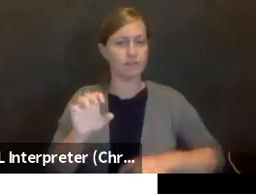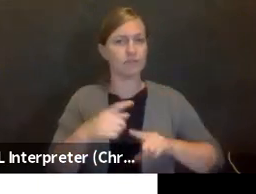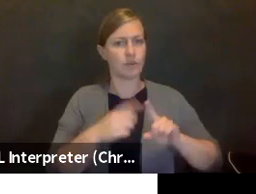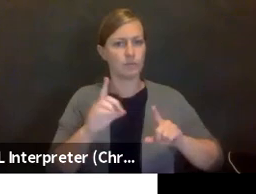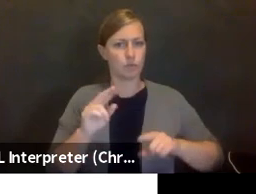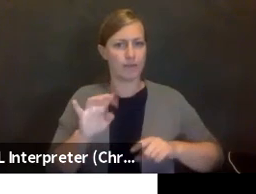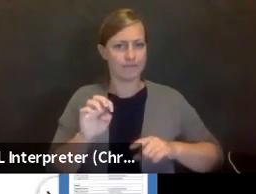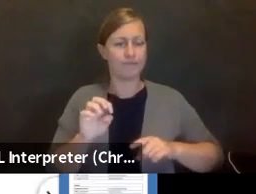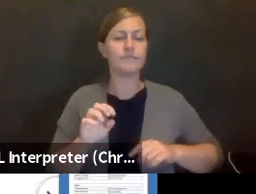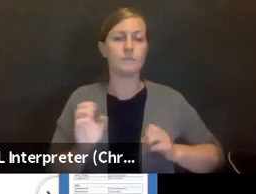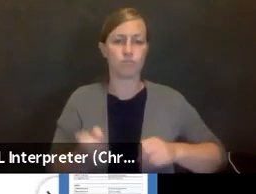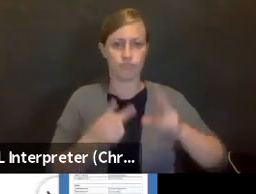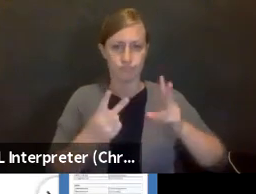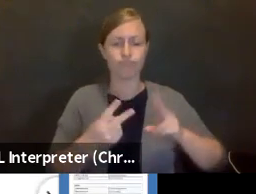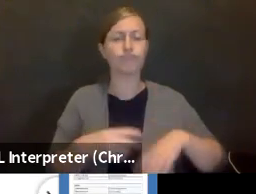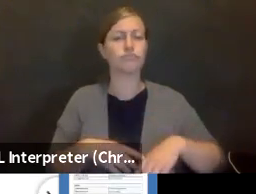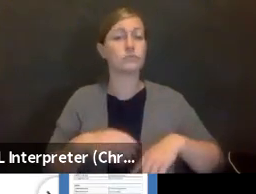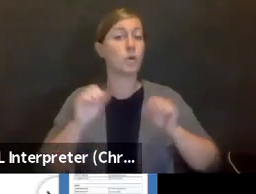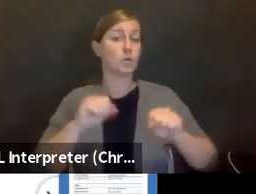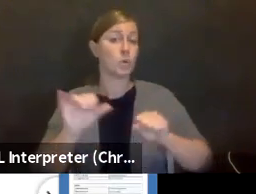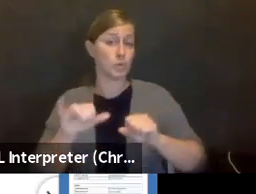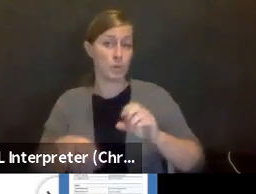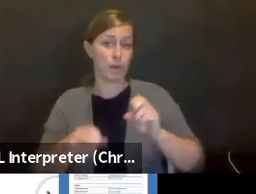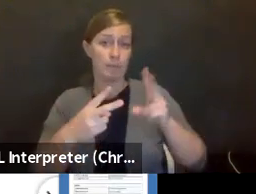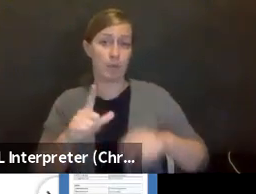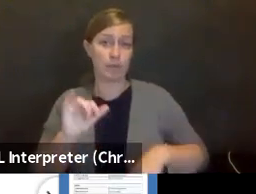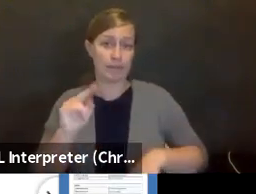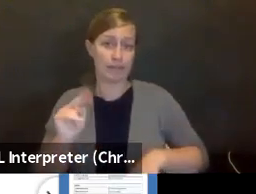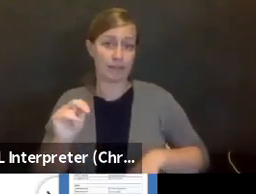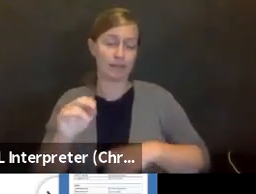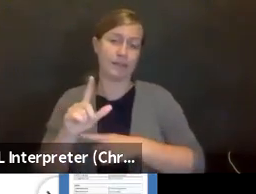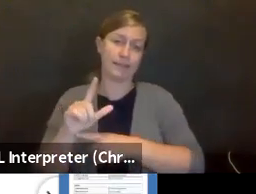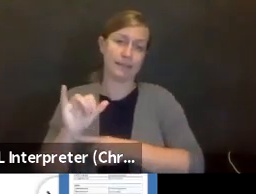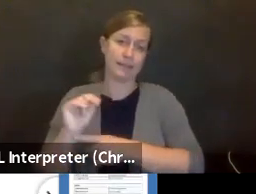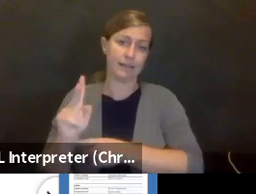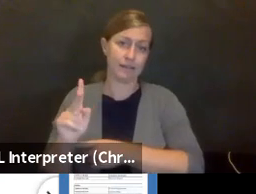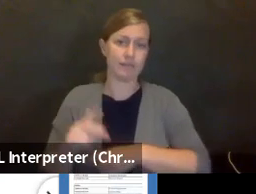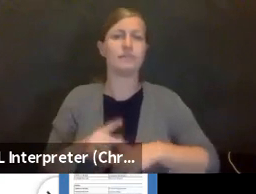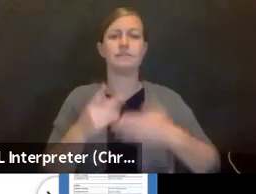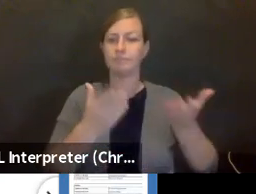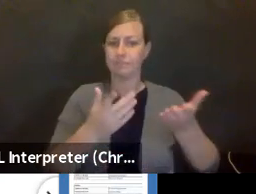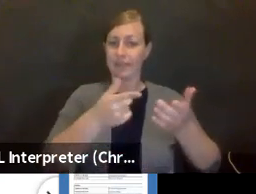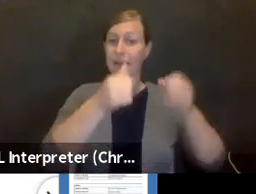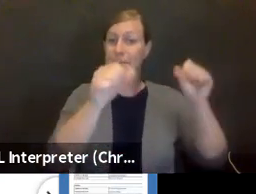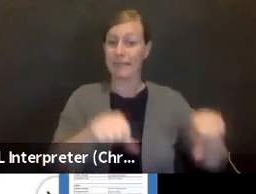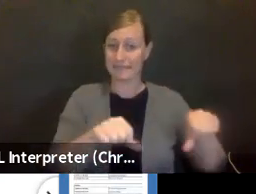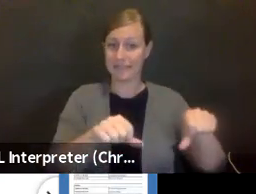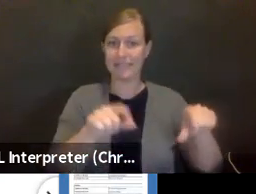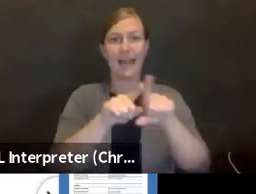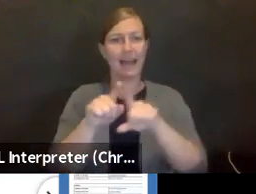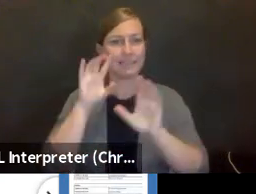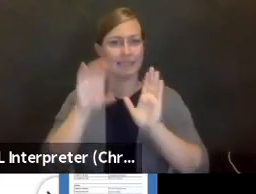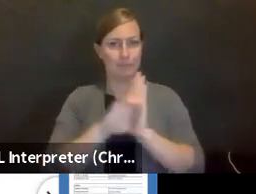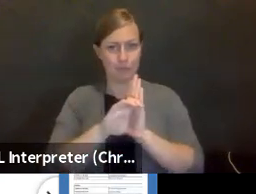You could also have used a link. There we go. There's my file from Drive. It pasted as an